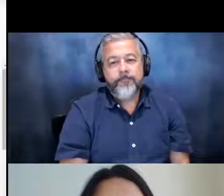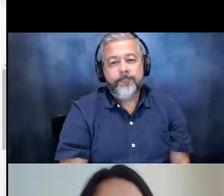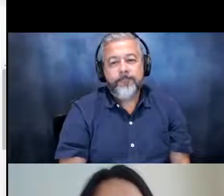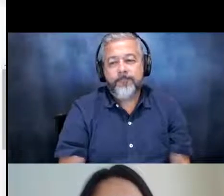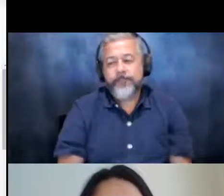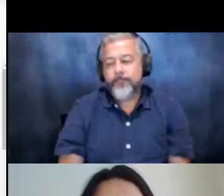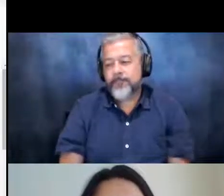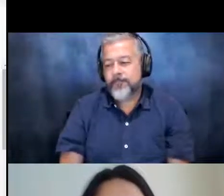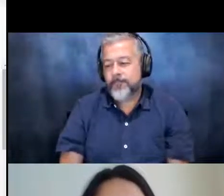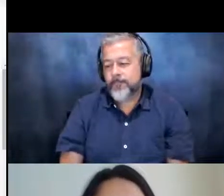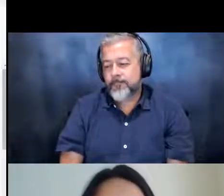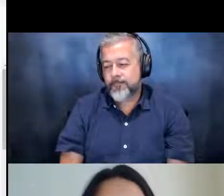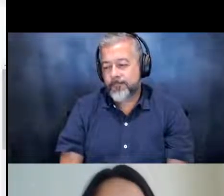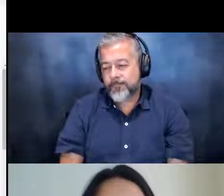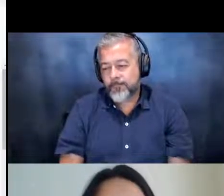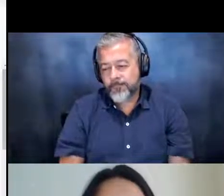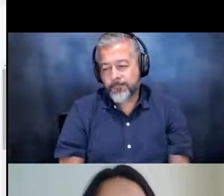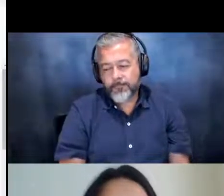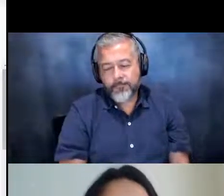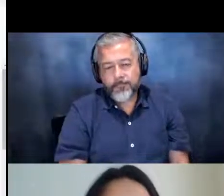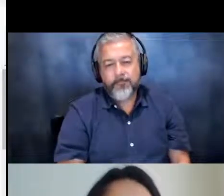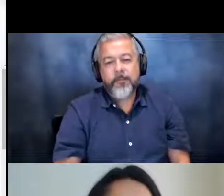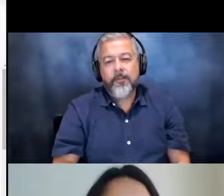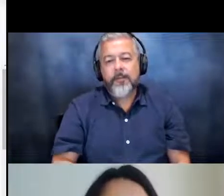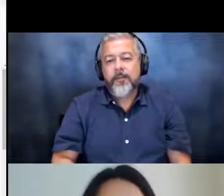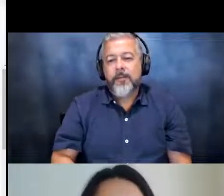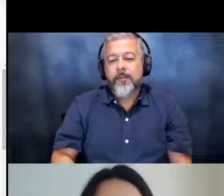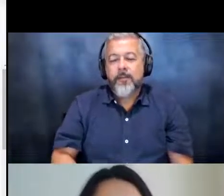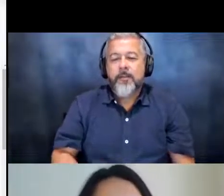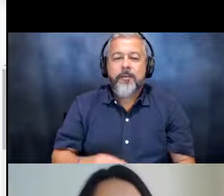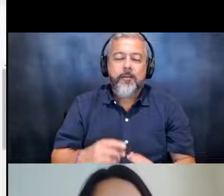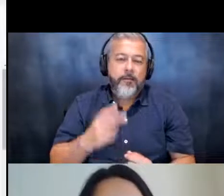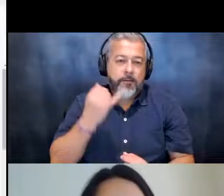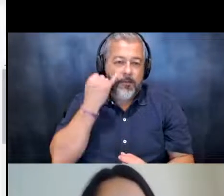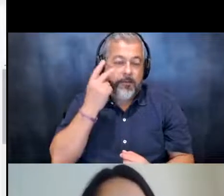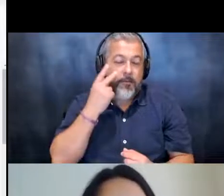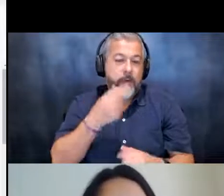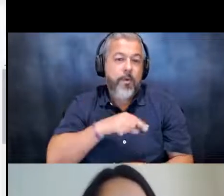Auto-inform, verify user if they qualify for subsidies.